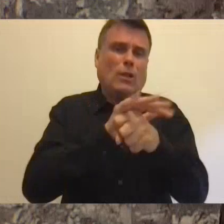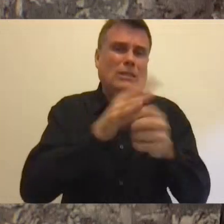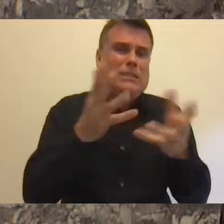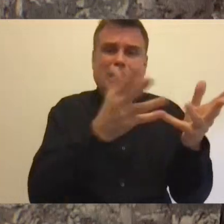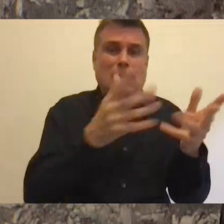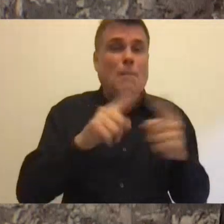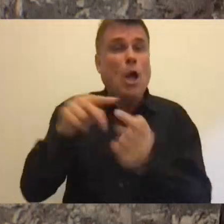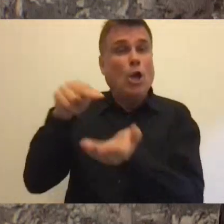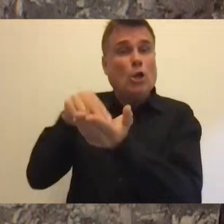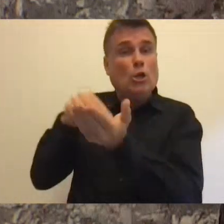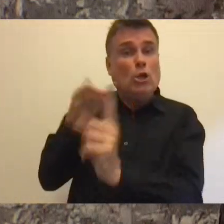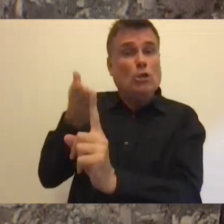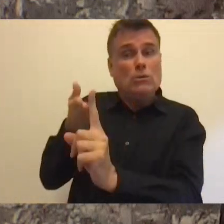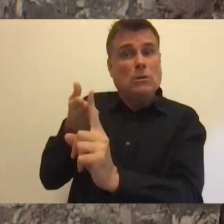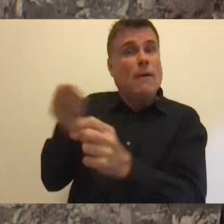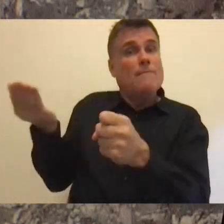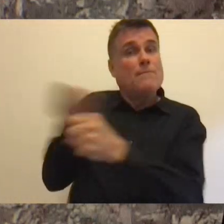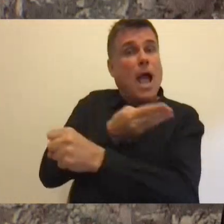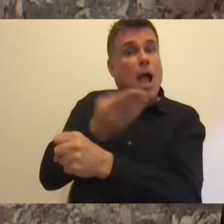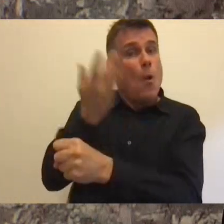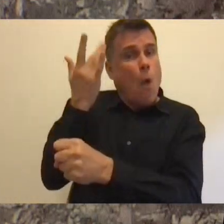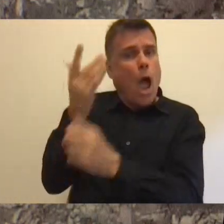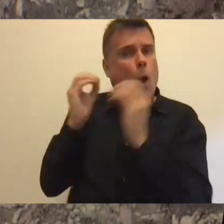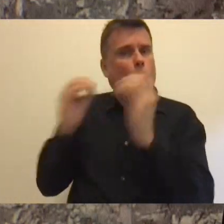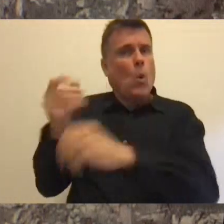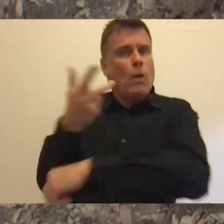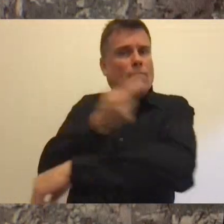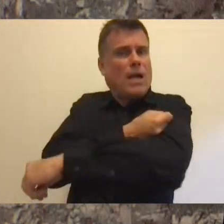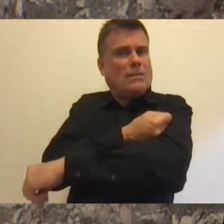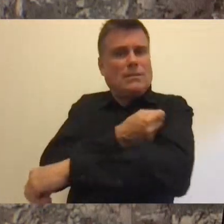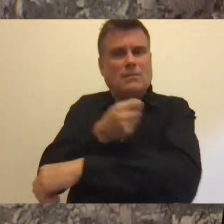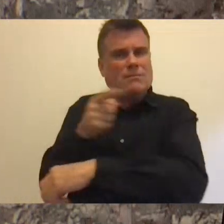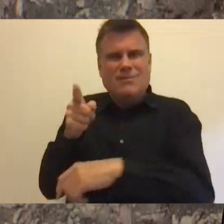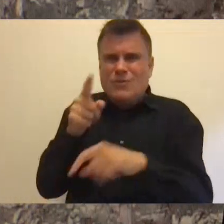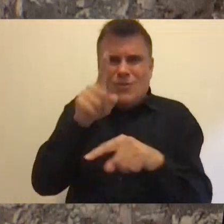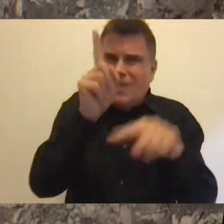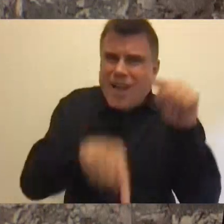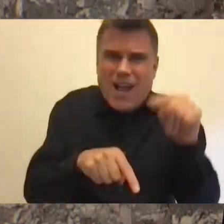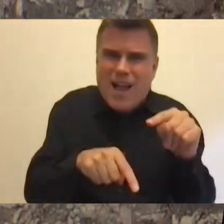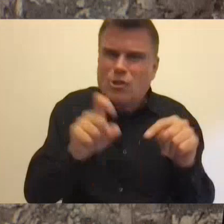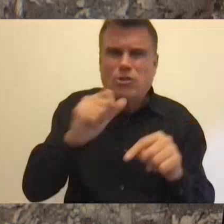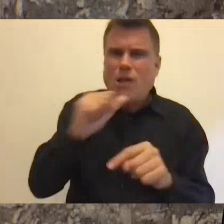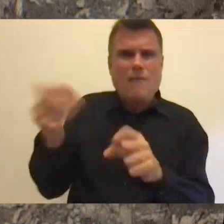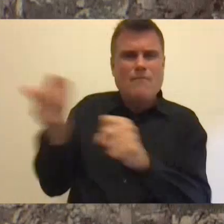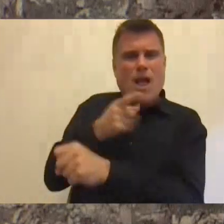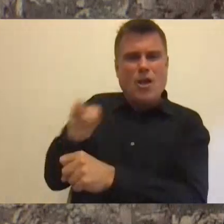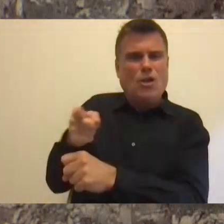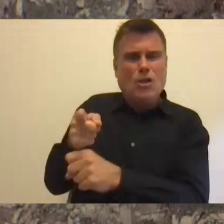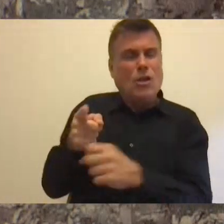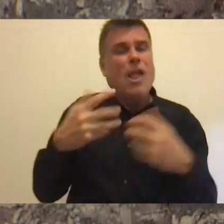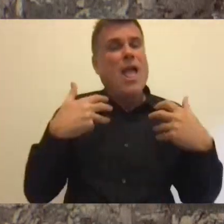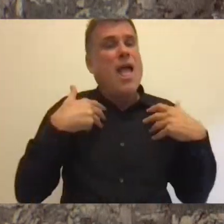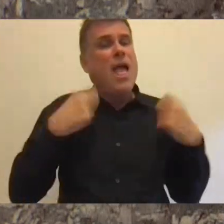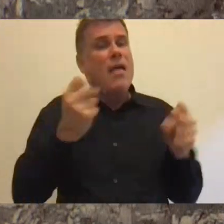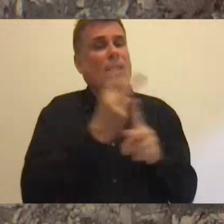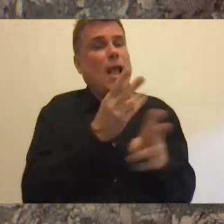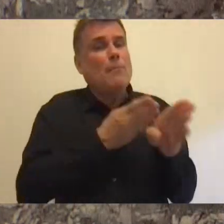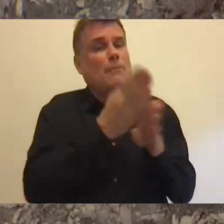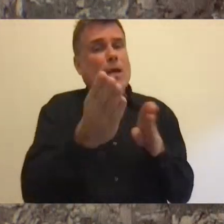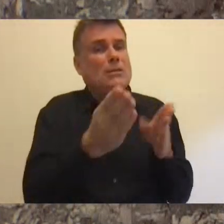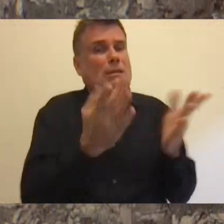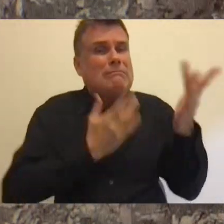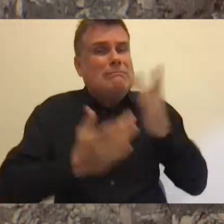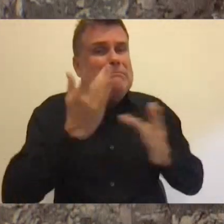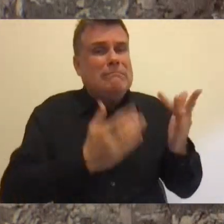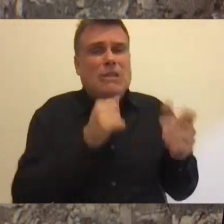of highly skilled healthcare professionals at a time when we so desperately need them. We've also heard from nurses, Mr.